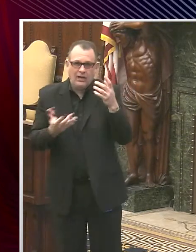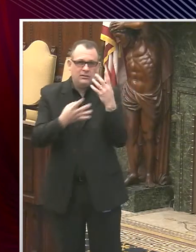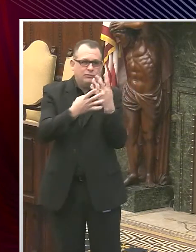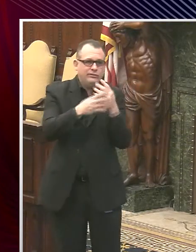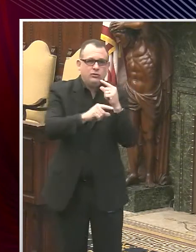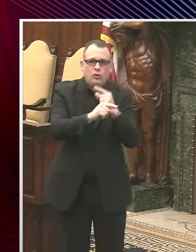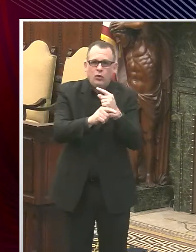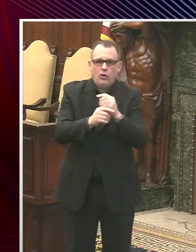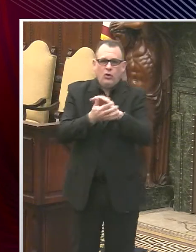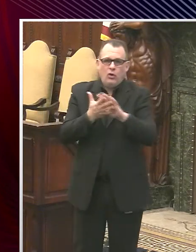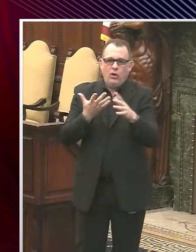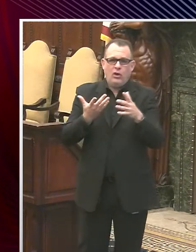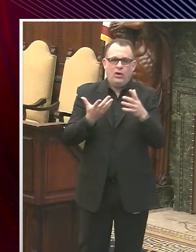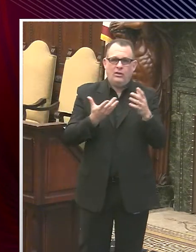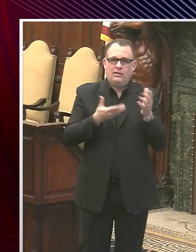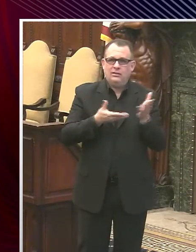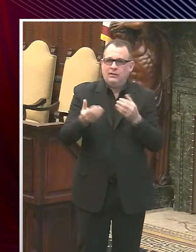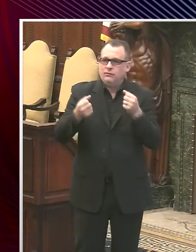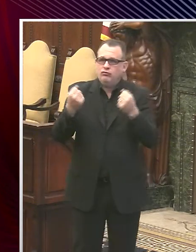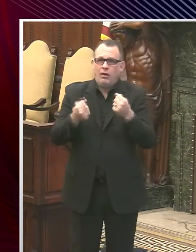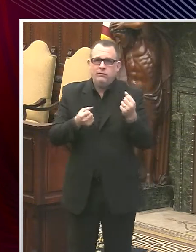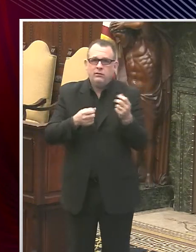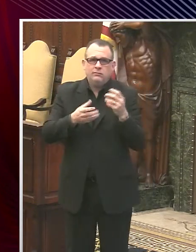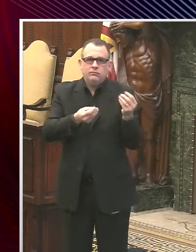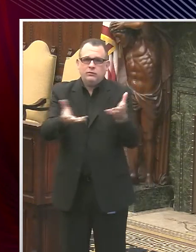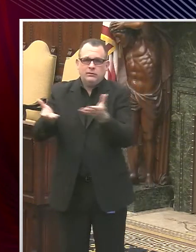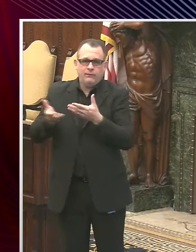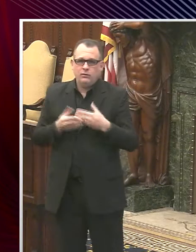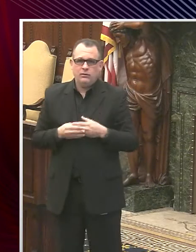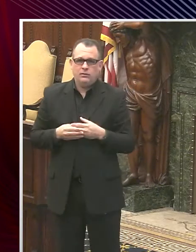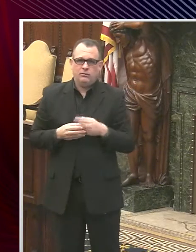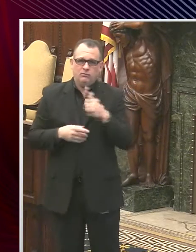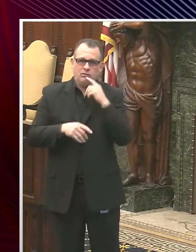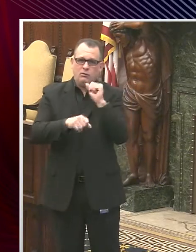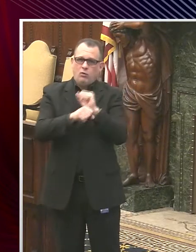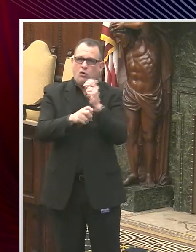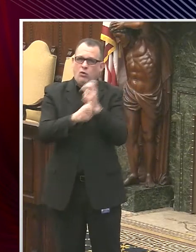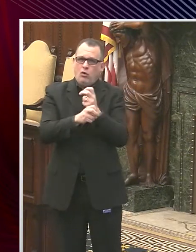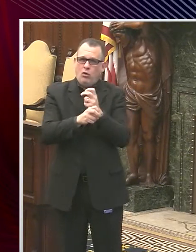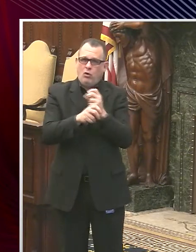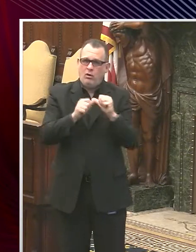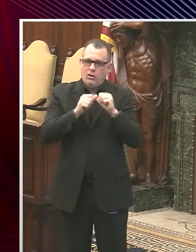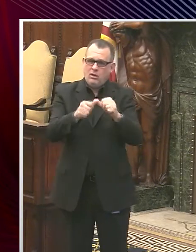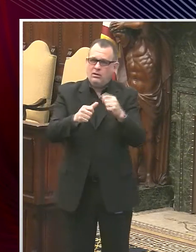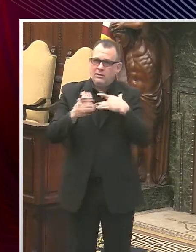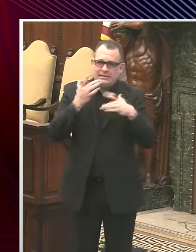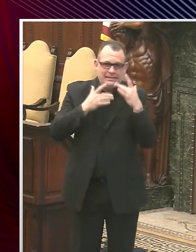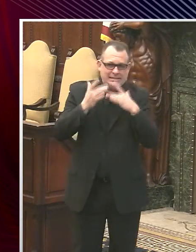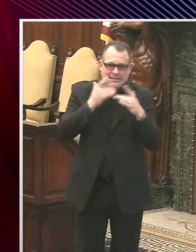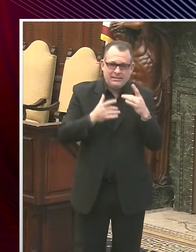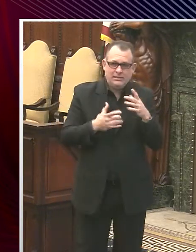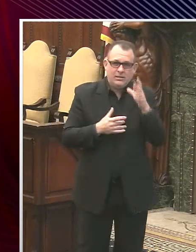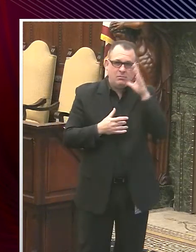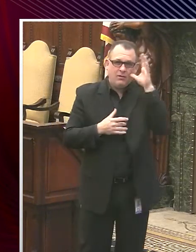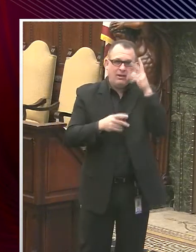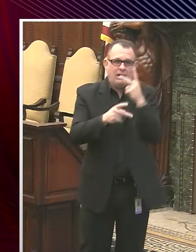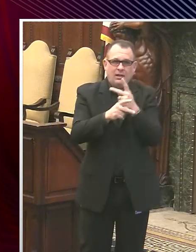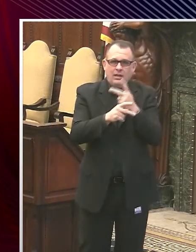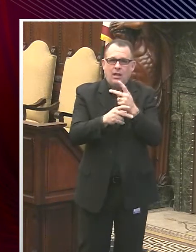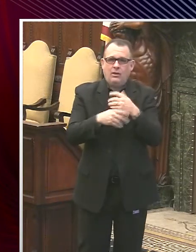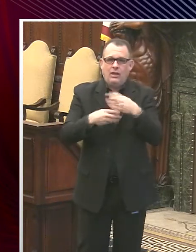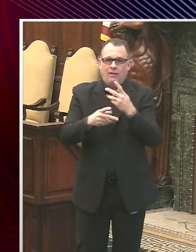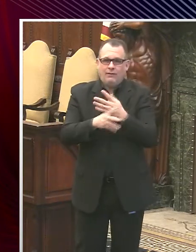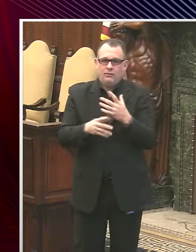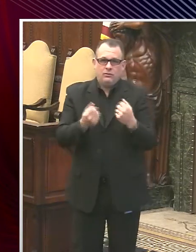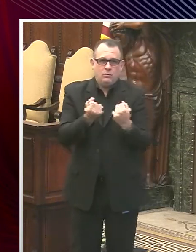drivers kept our city running under extremely difficult circumstances. Parents and caregivers prioritize supporting their